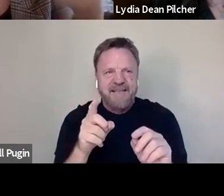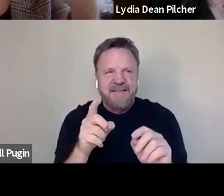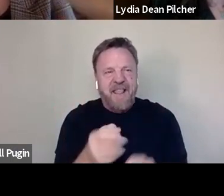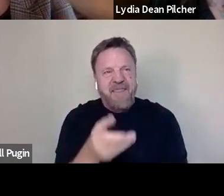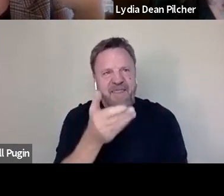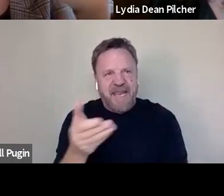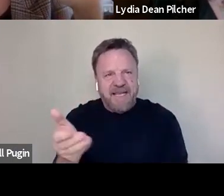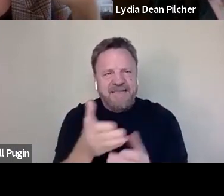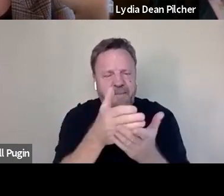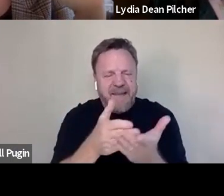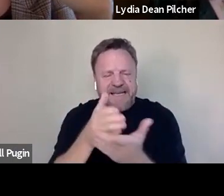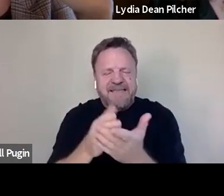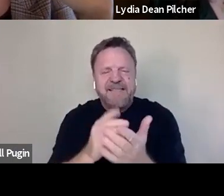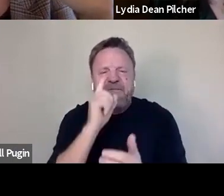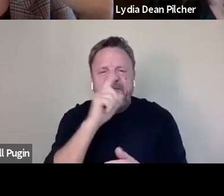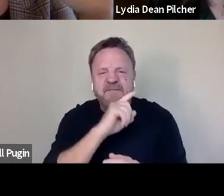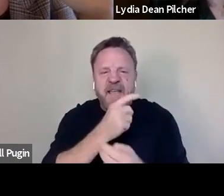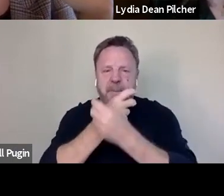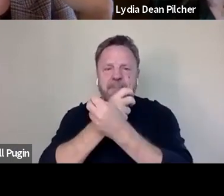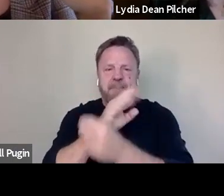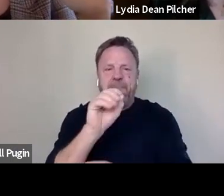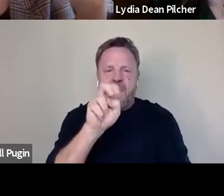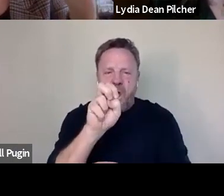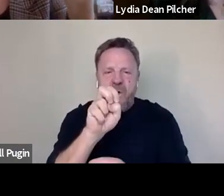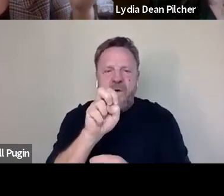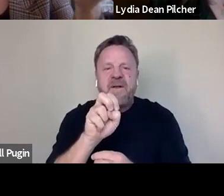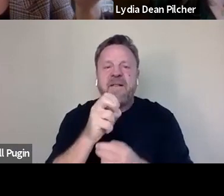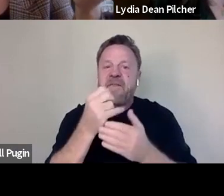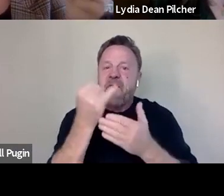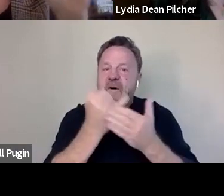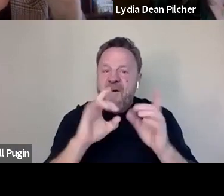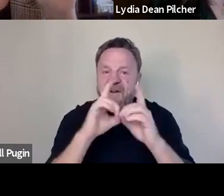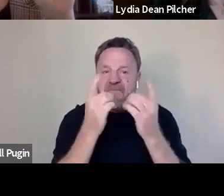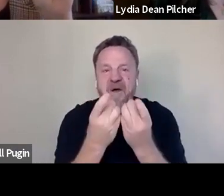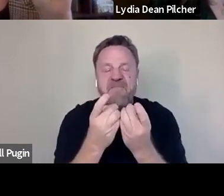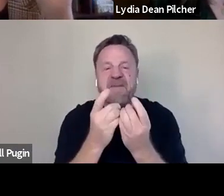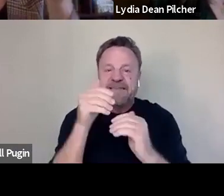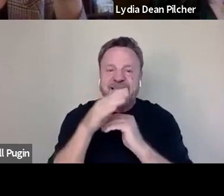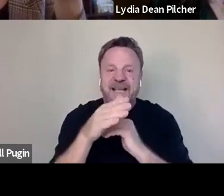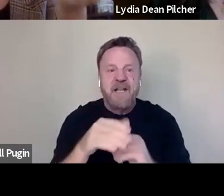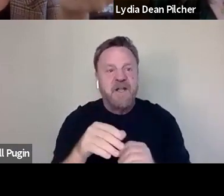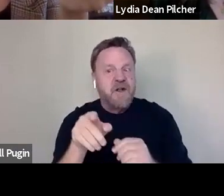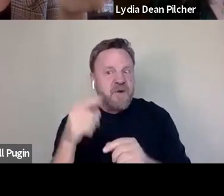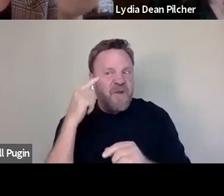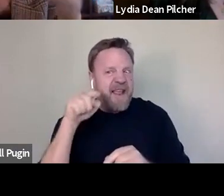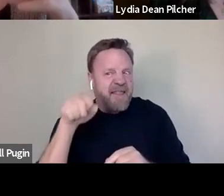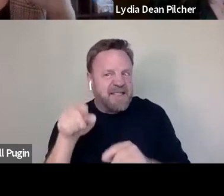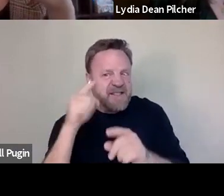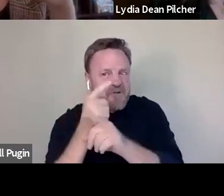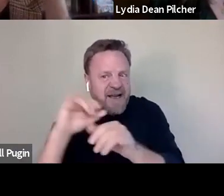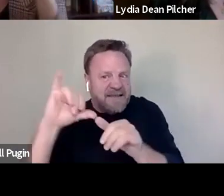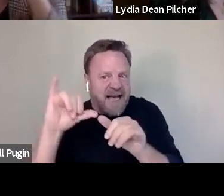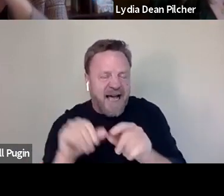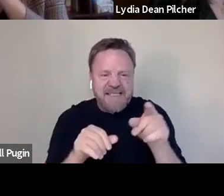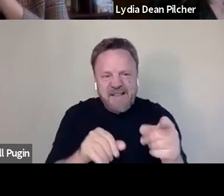pieces of fake bone that the art department had said of like, do you think this is the right size? Do you think this? And we'll put